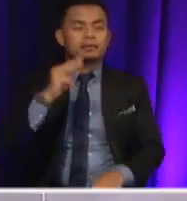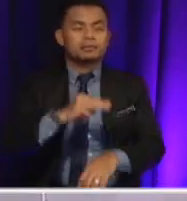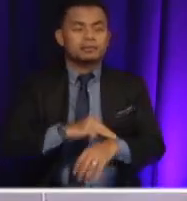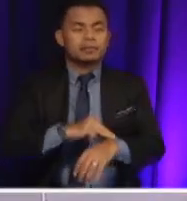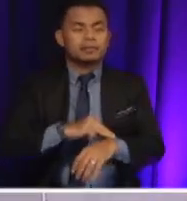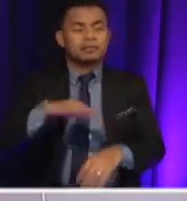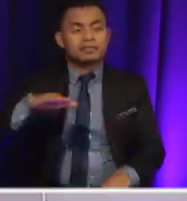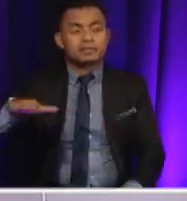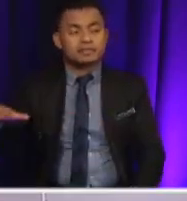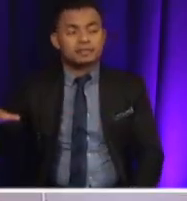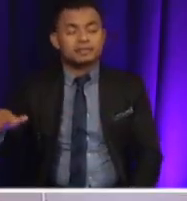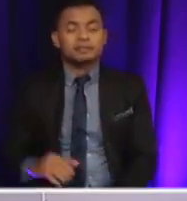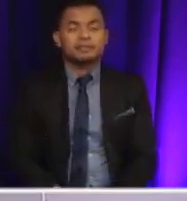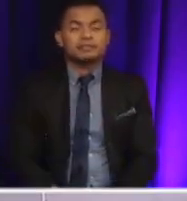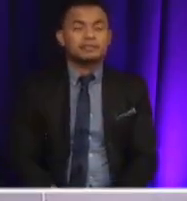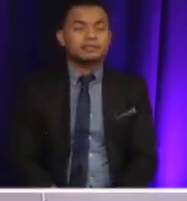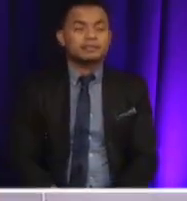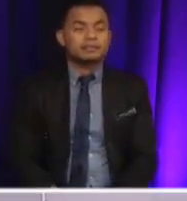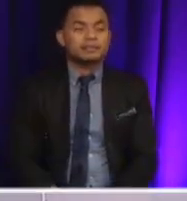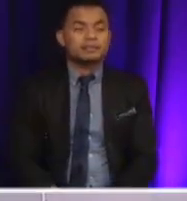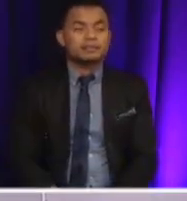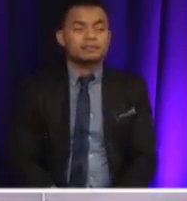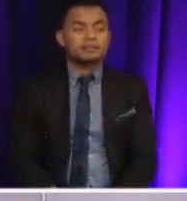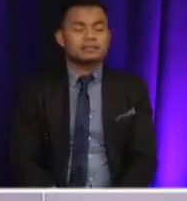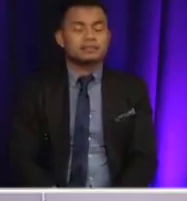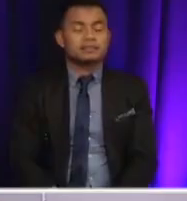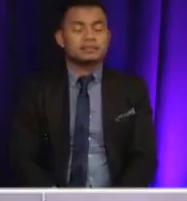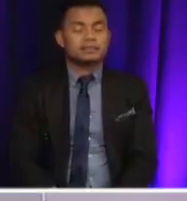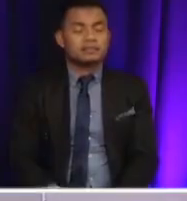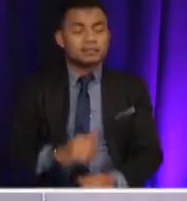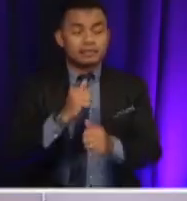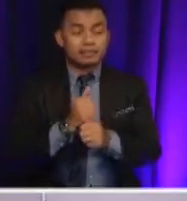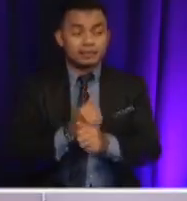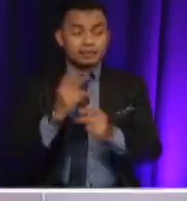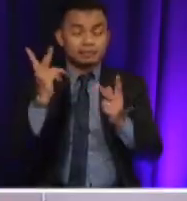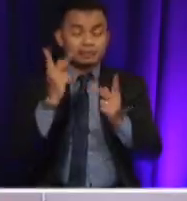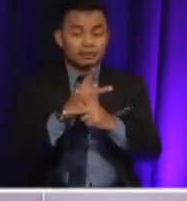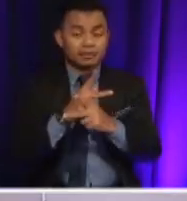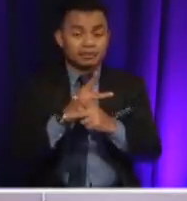Every time I step out of the house, I make sure I have you with me.